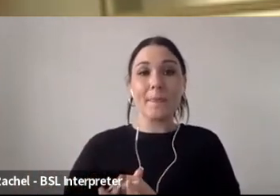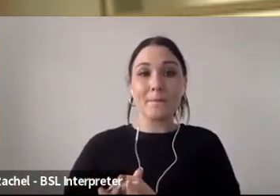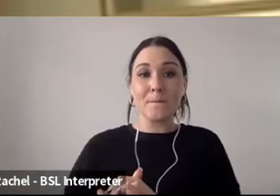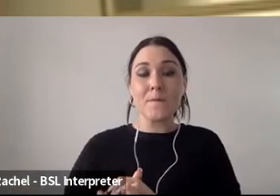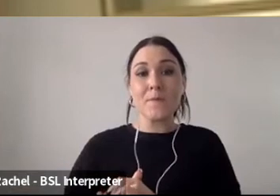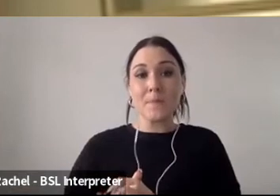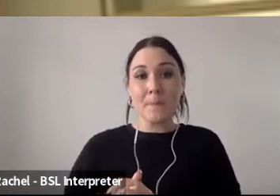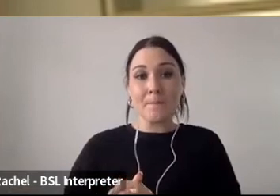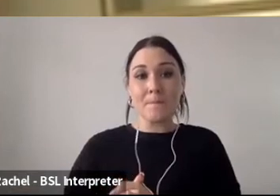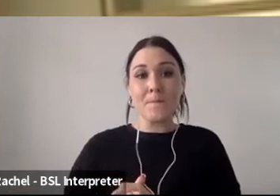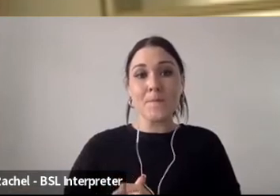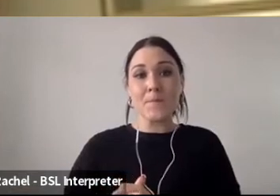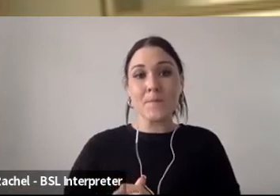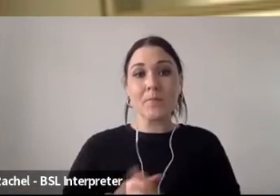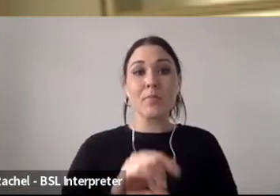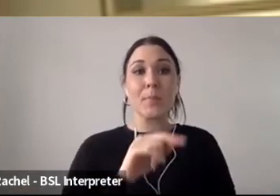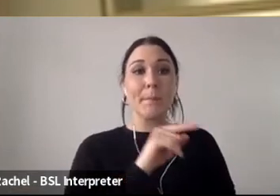time.